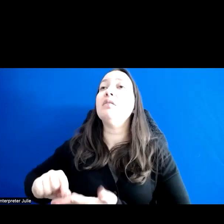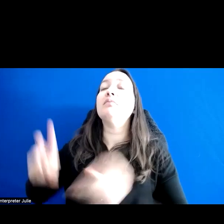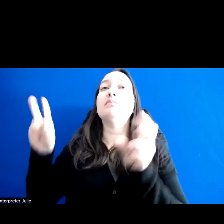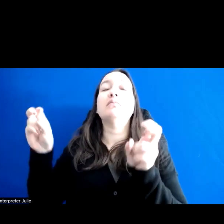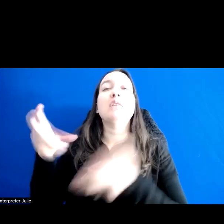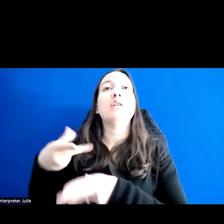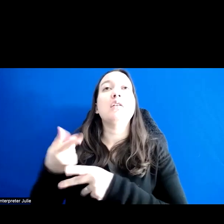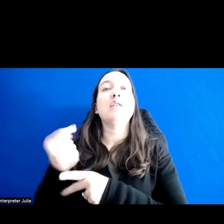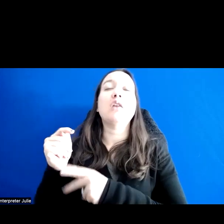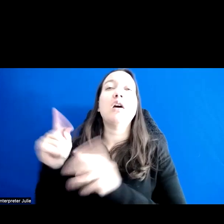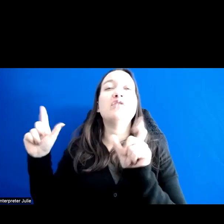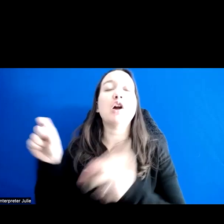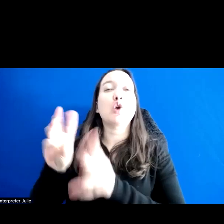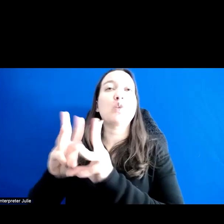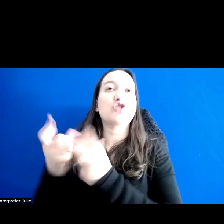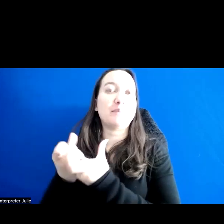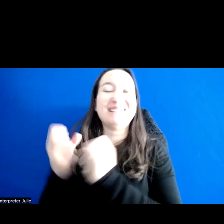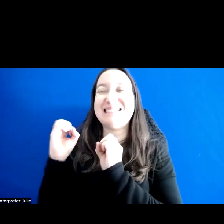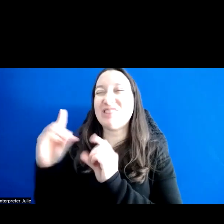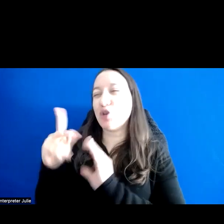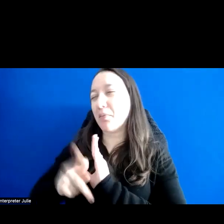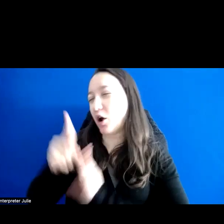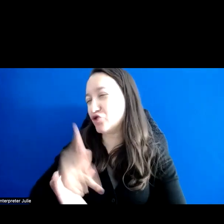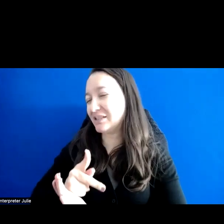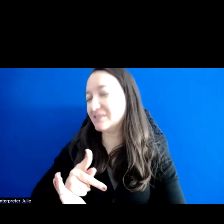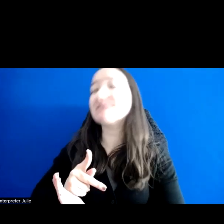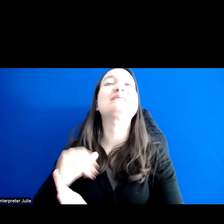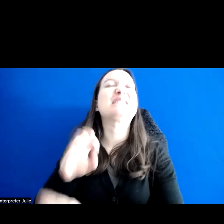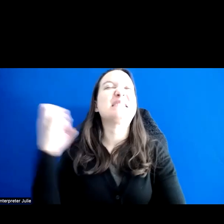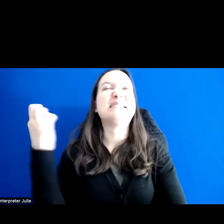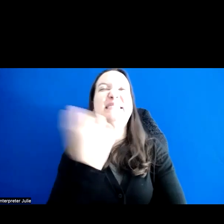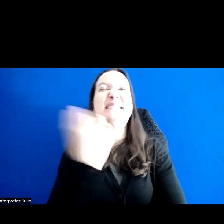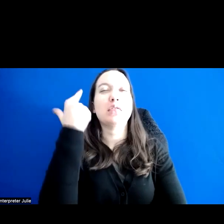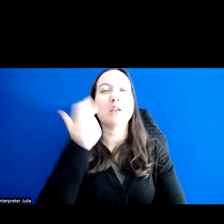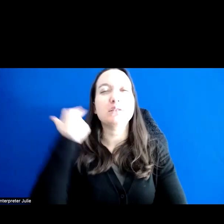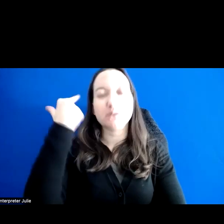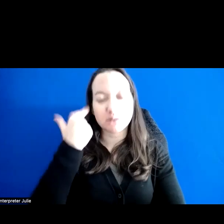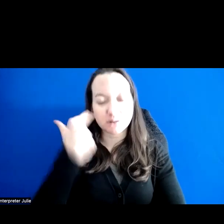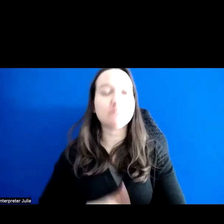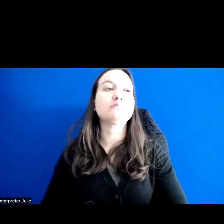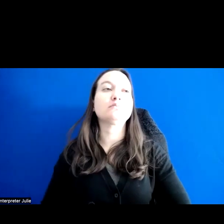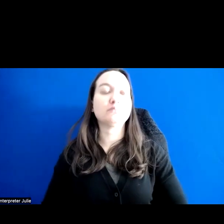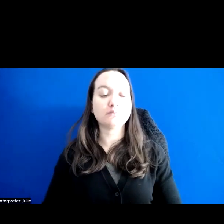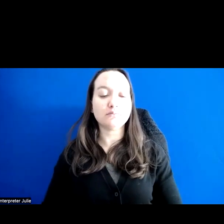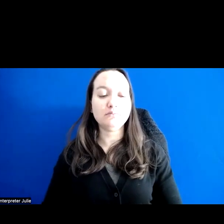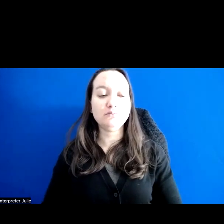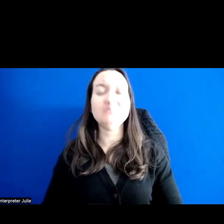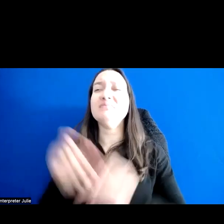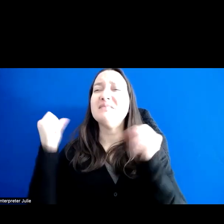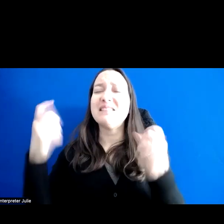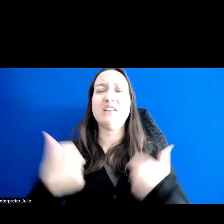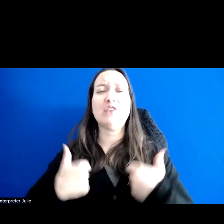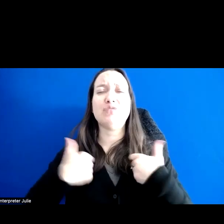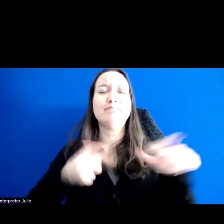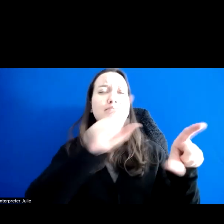Workshop, which was an educational project in the East End of London, which had different addresses over